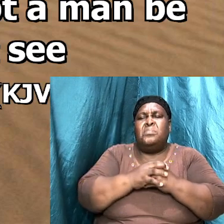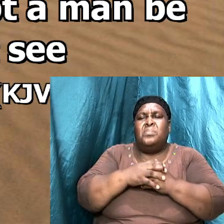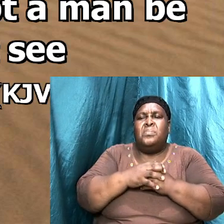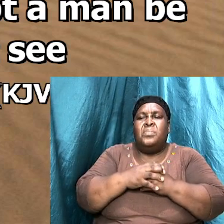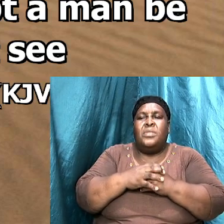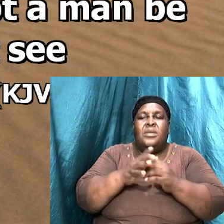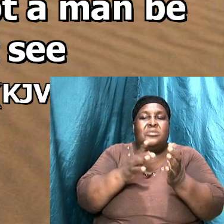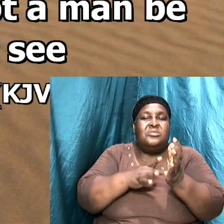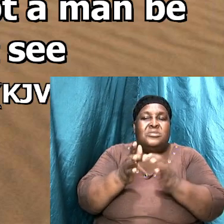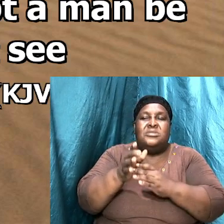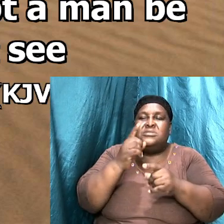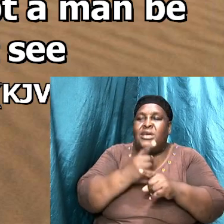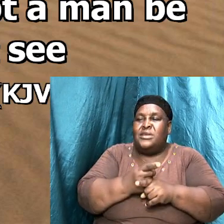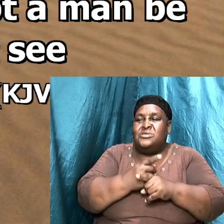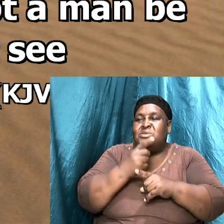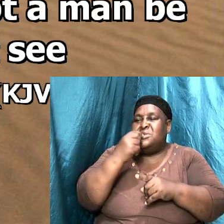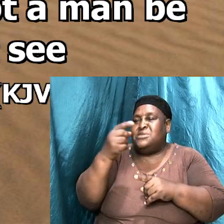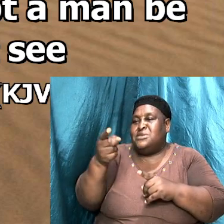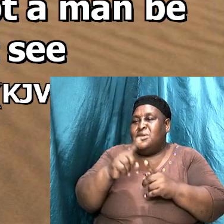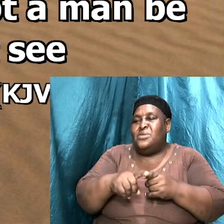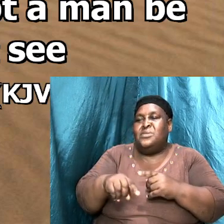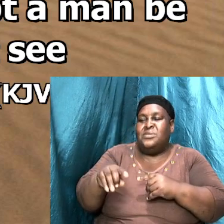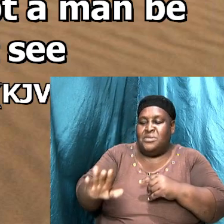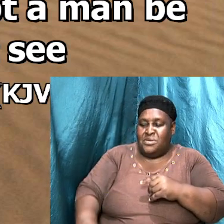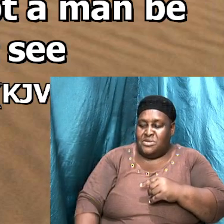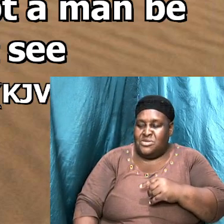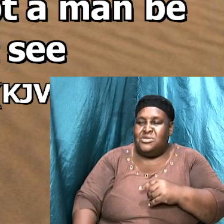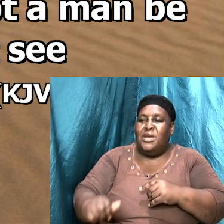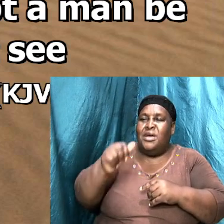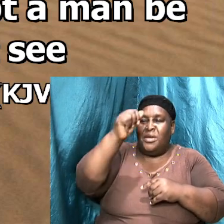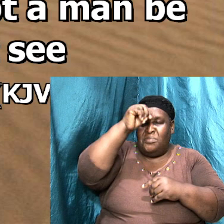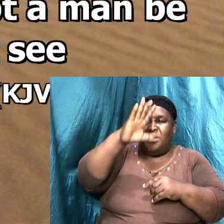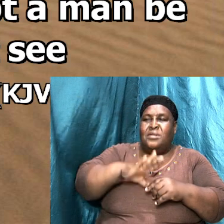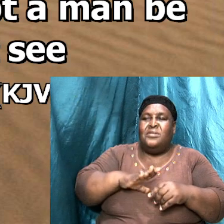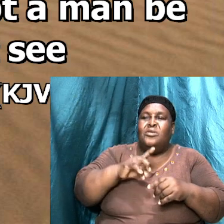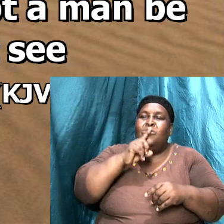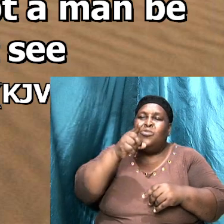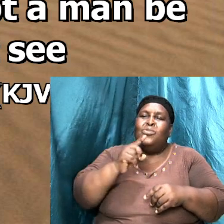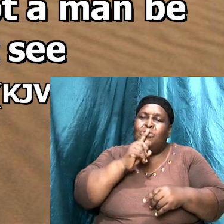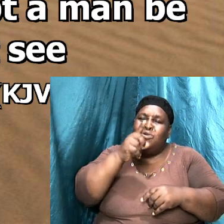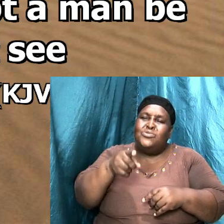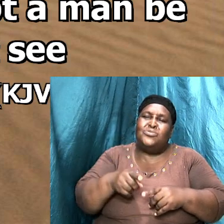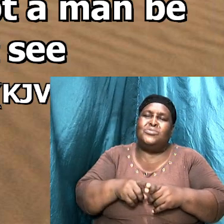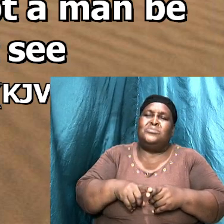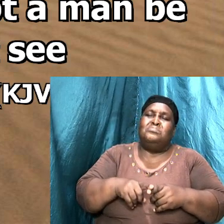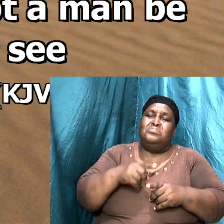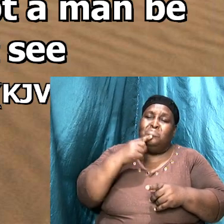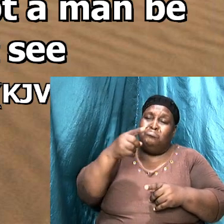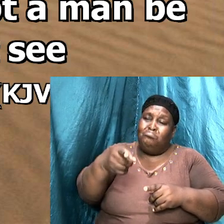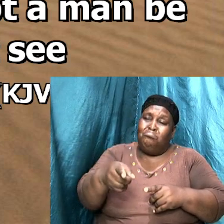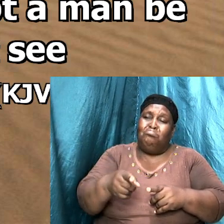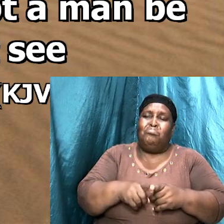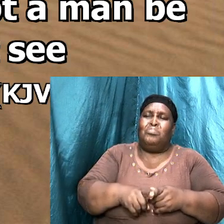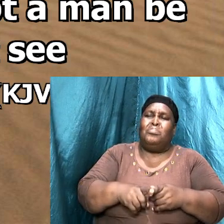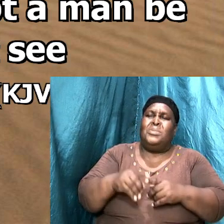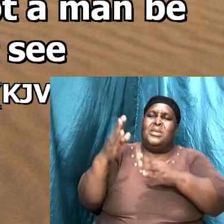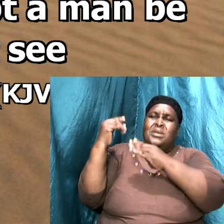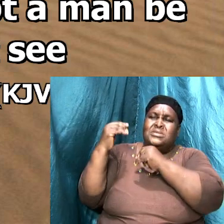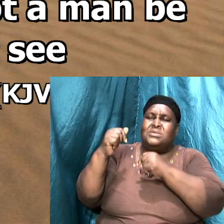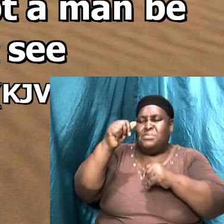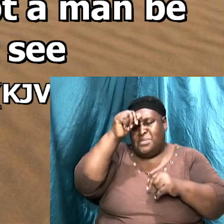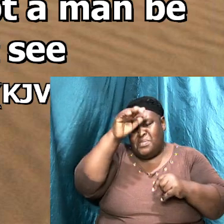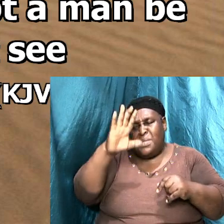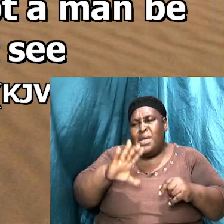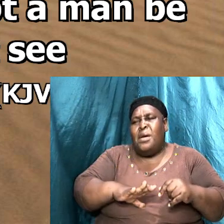Jesus answered and said unto him, Verily, verily, I say unto thee, except a man be